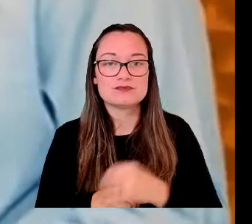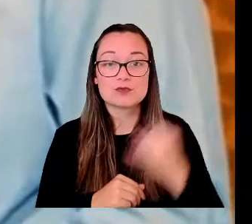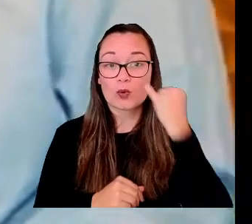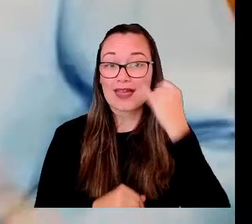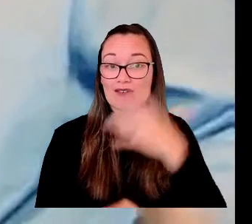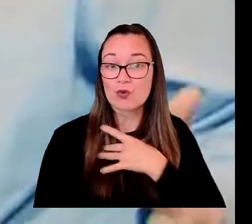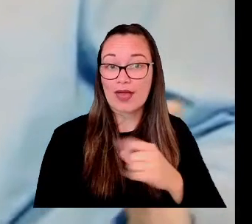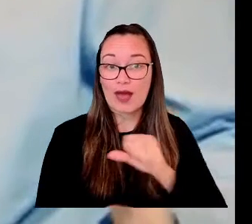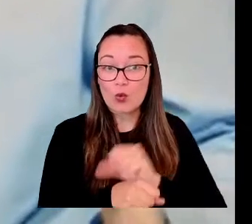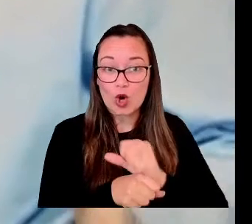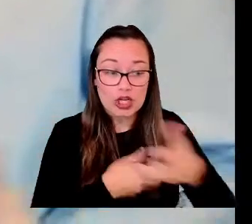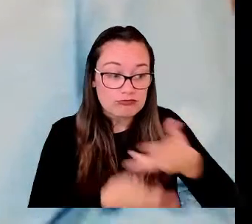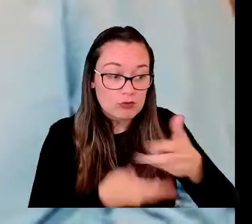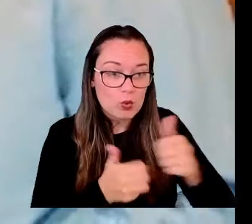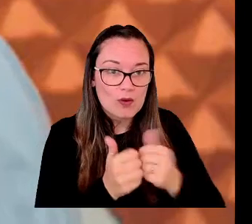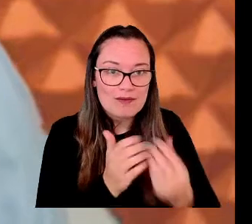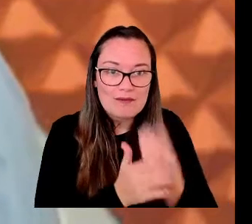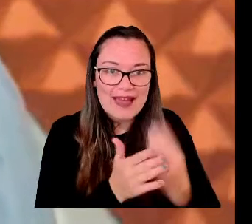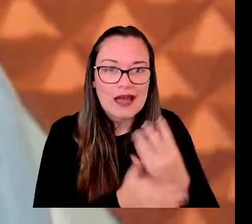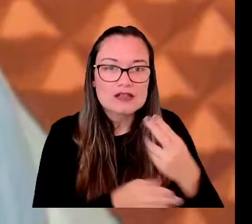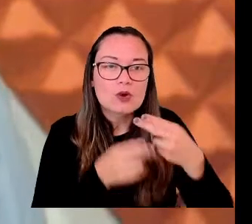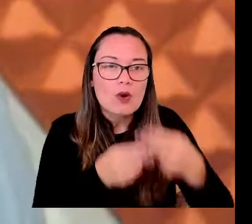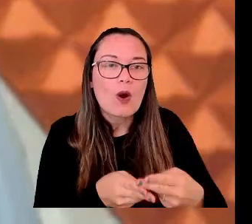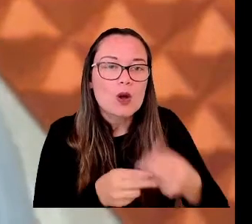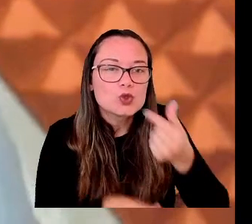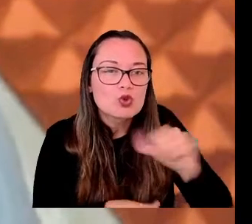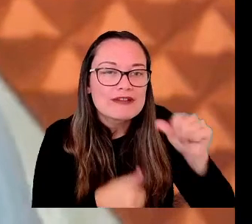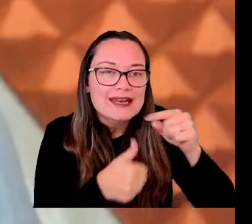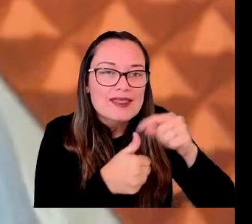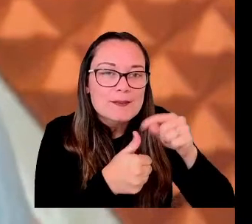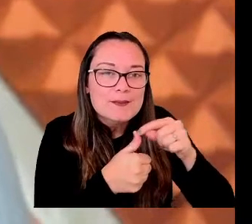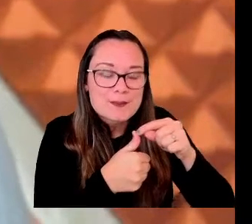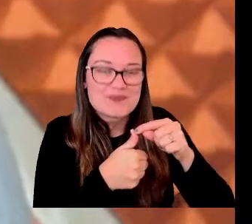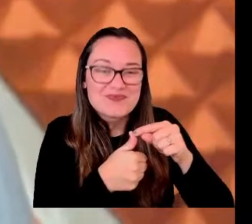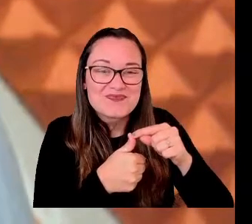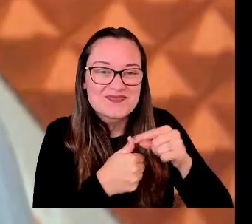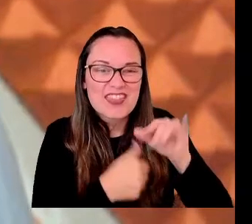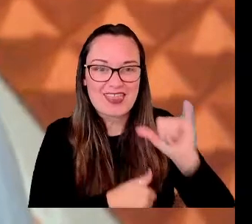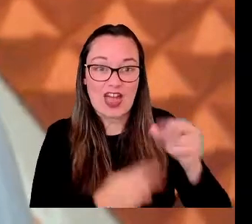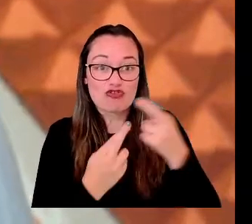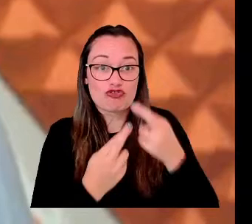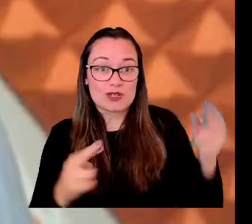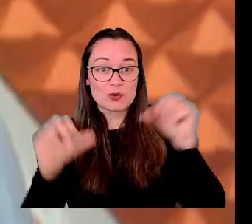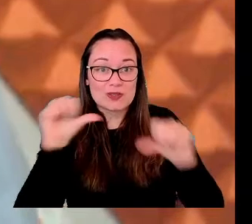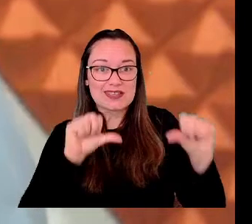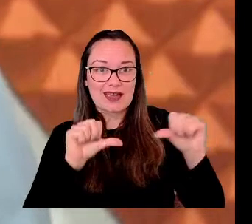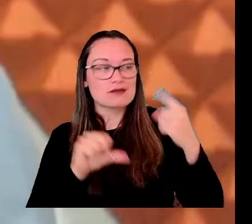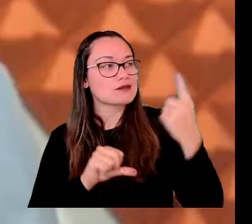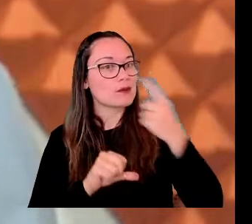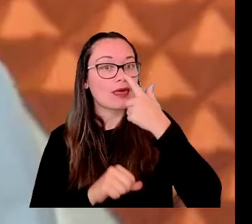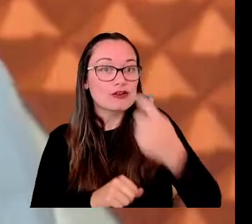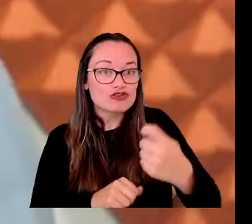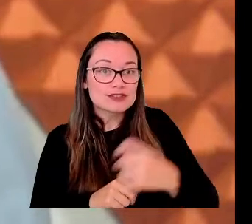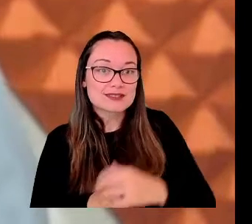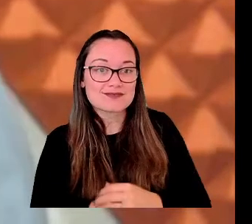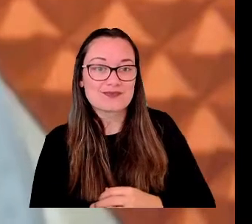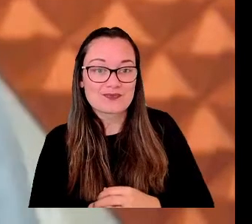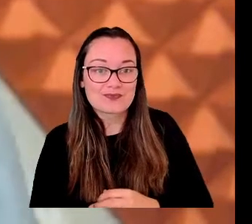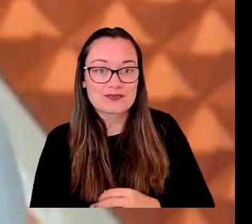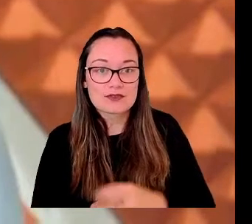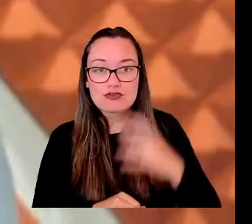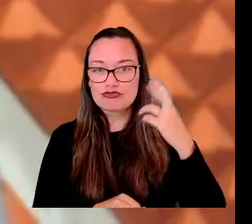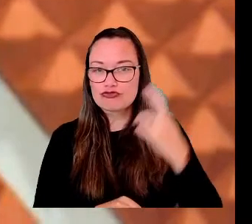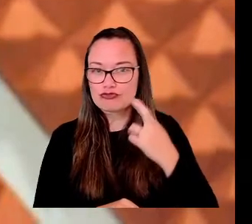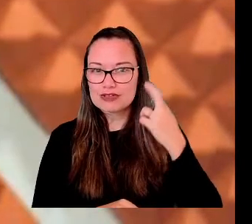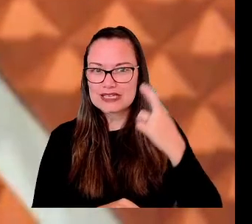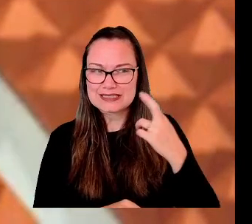plants, if you have a green thumb, so to speak, then resource science might be something that you would be interested in. And the reason you would